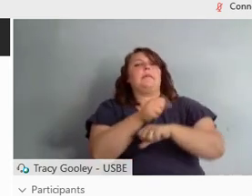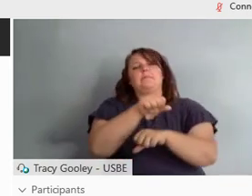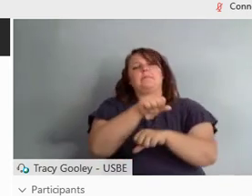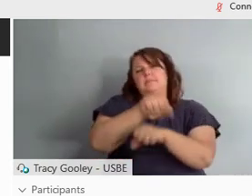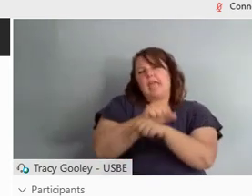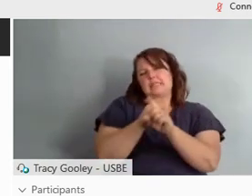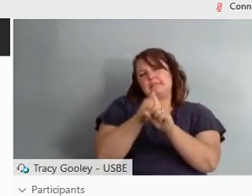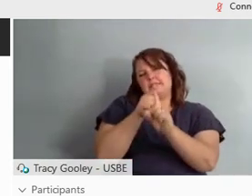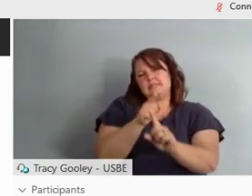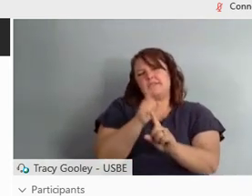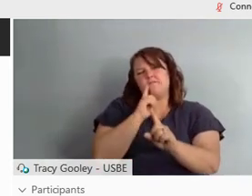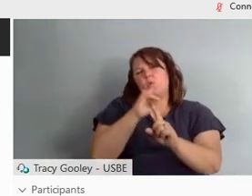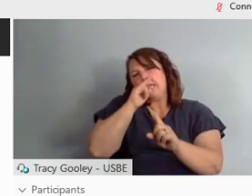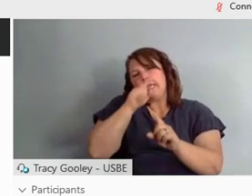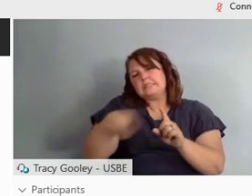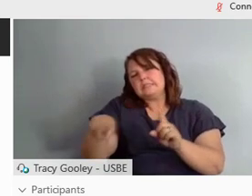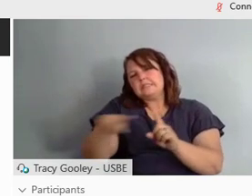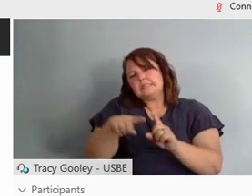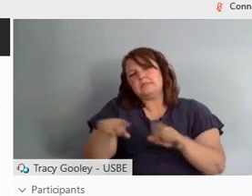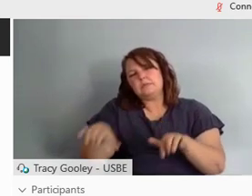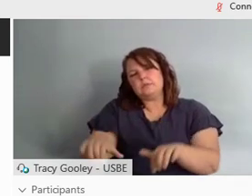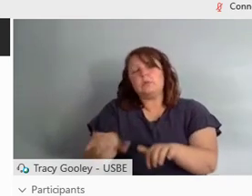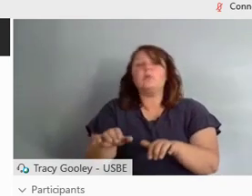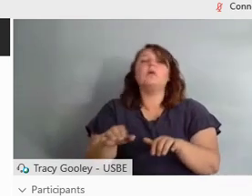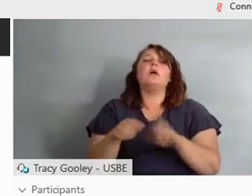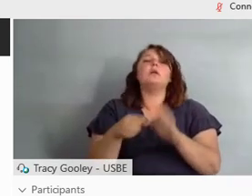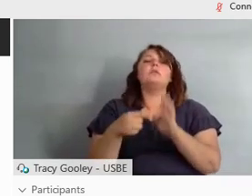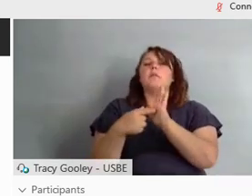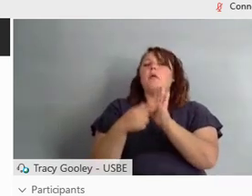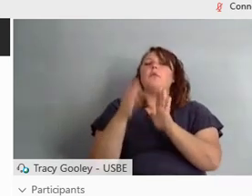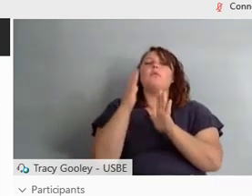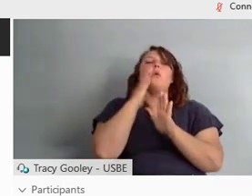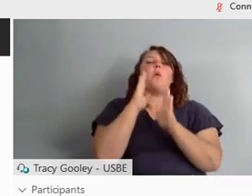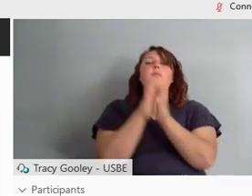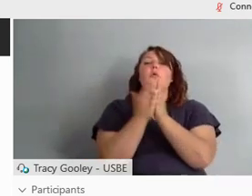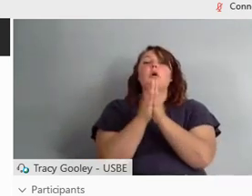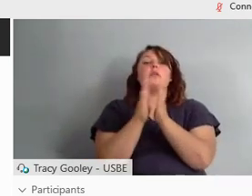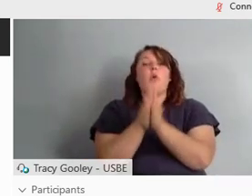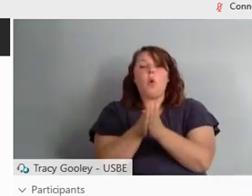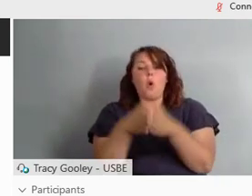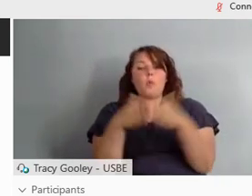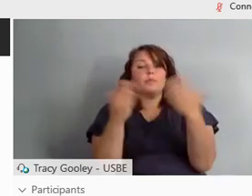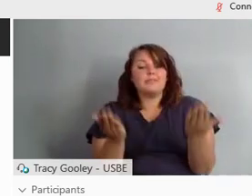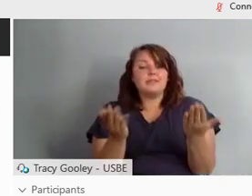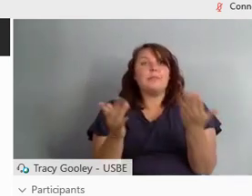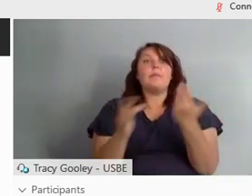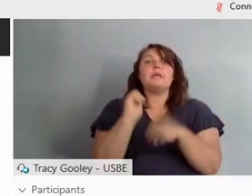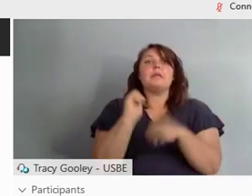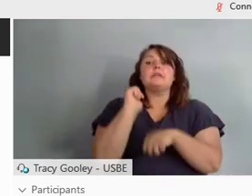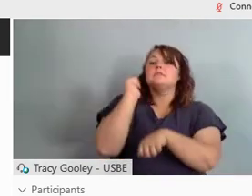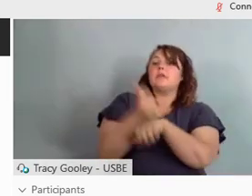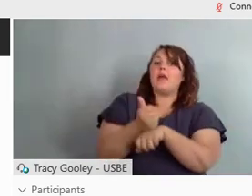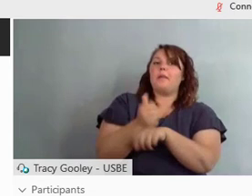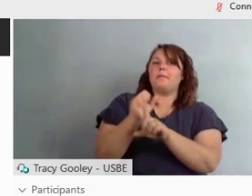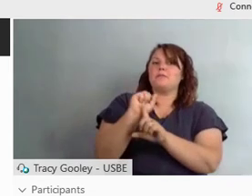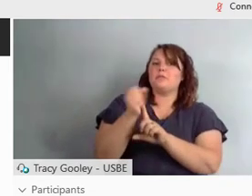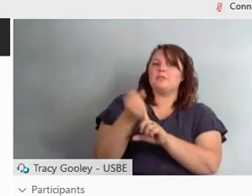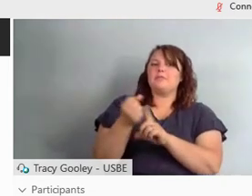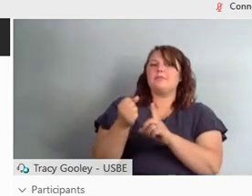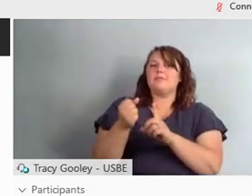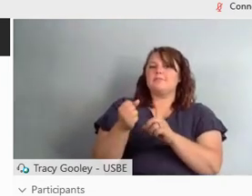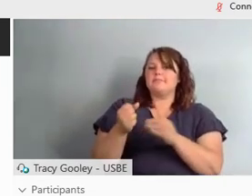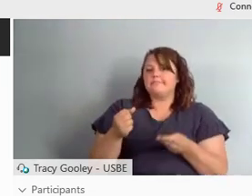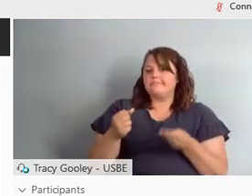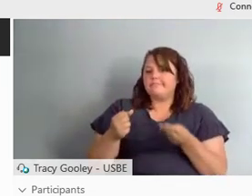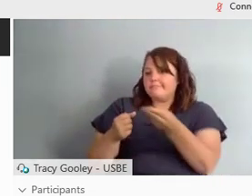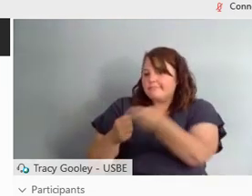right? Like for the example, opening the book for orientation. You know, maybe you set up an opening task where you've